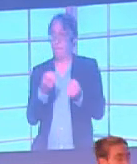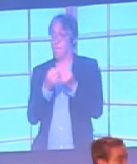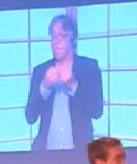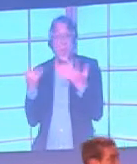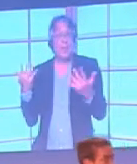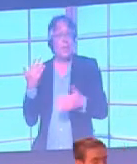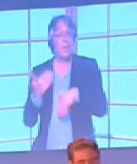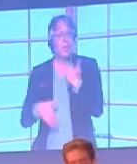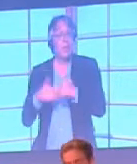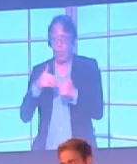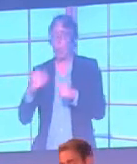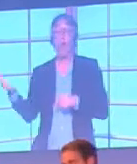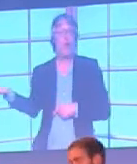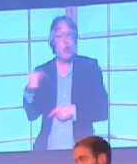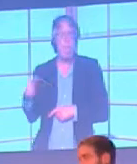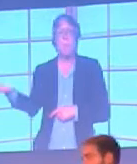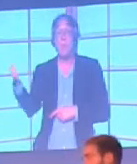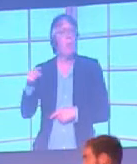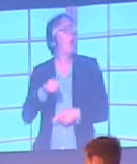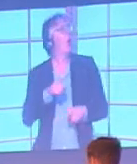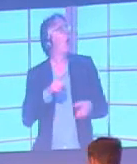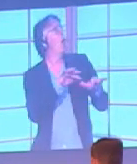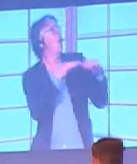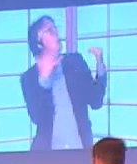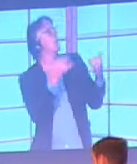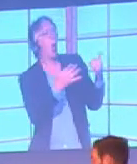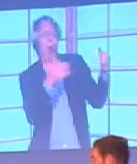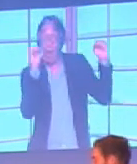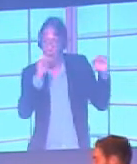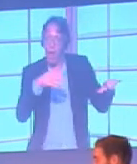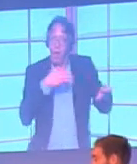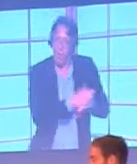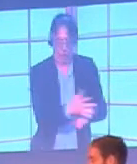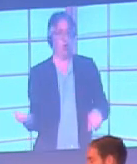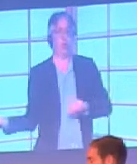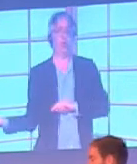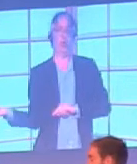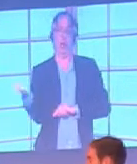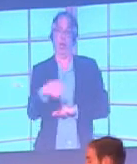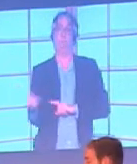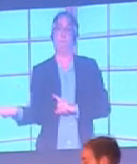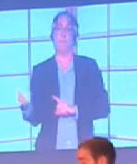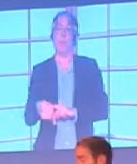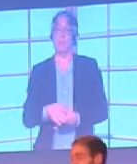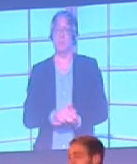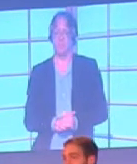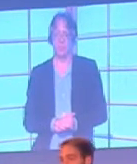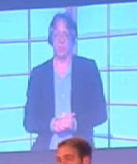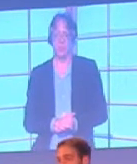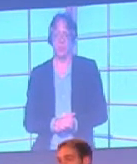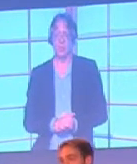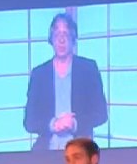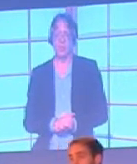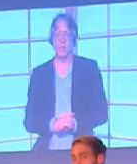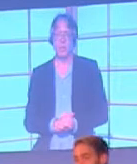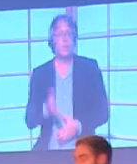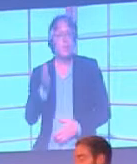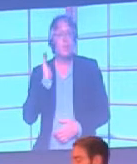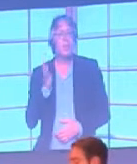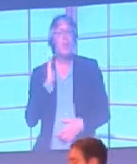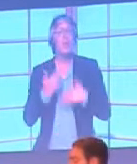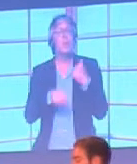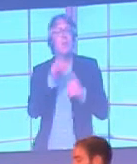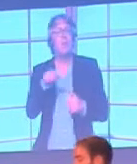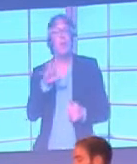they had the infrastructure, but they were just not used, as you were saying, within your 50% of fans not coming to any game, they were just not used to